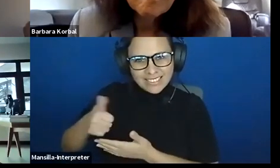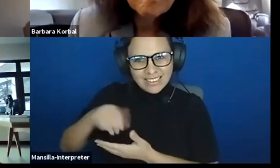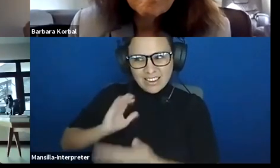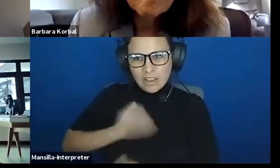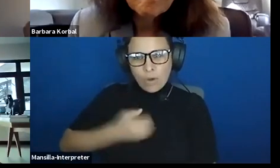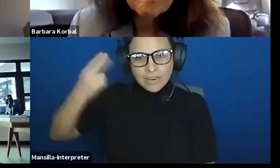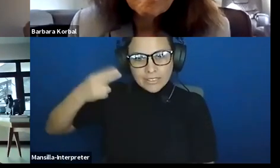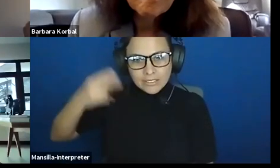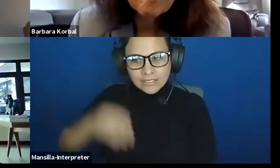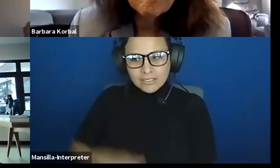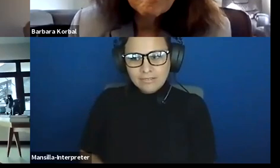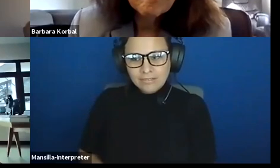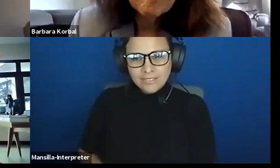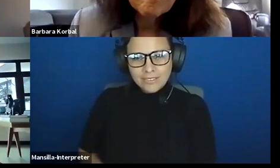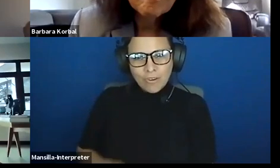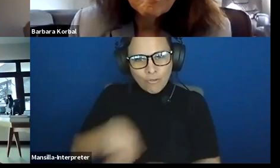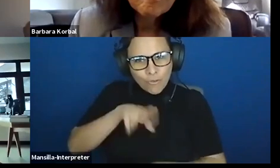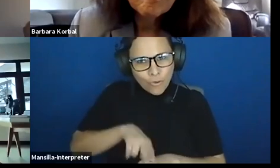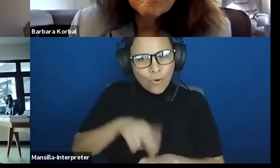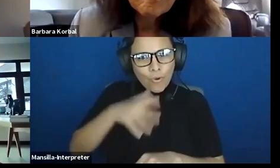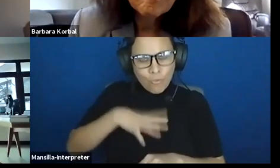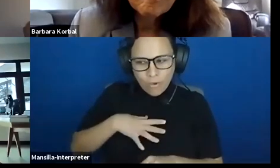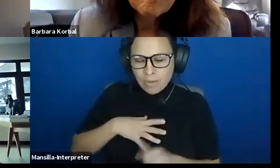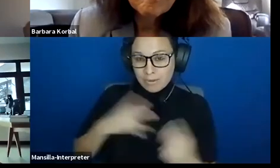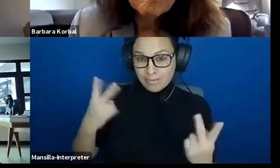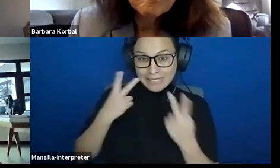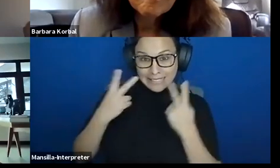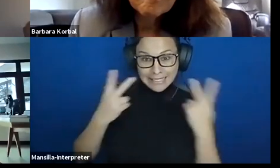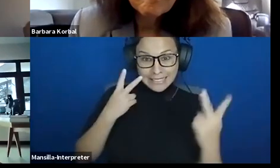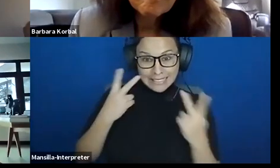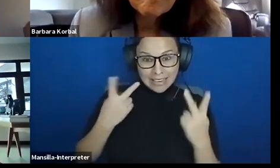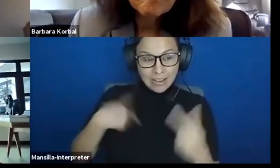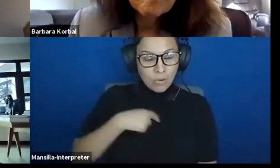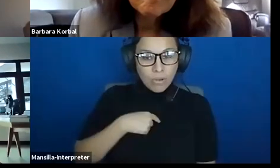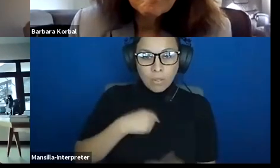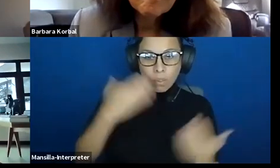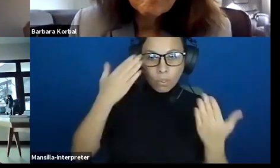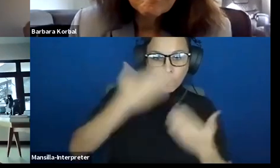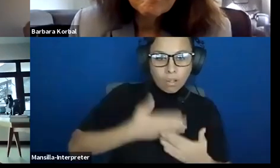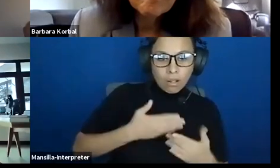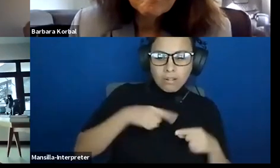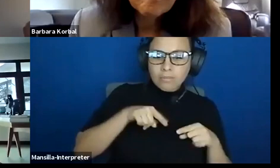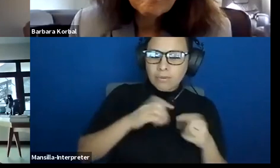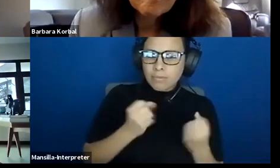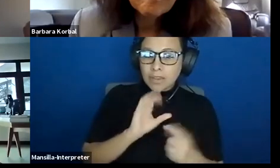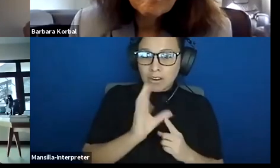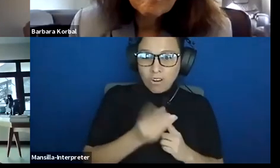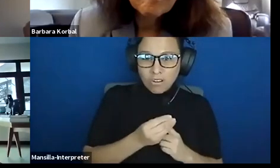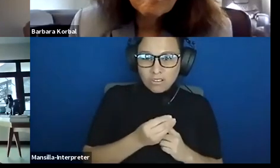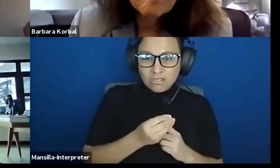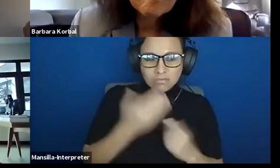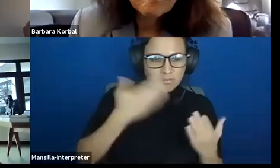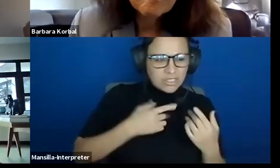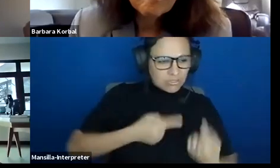of course, the visibility of women, we are all made invisible in many cultures, and it's a struggle